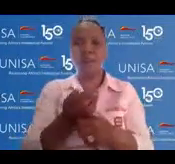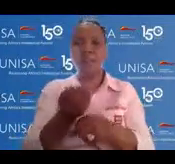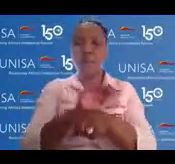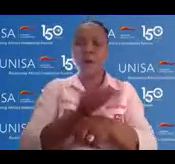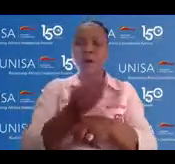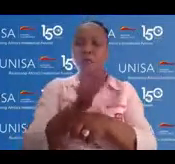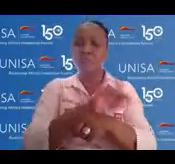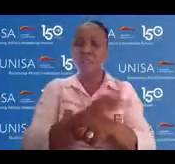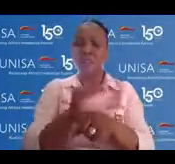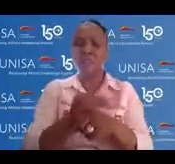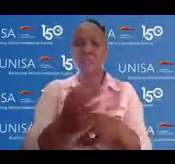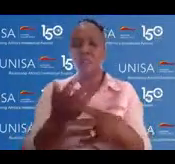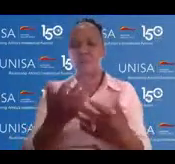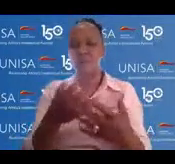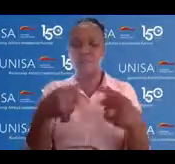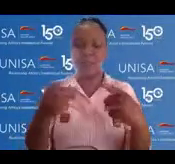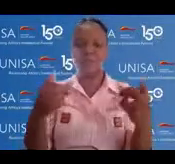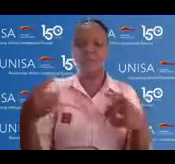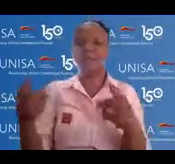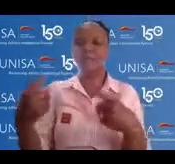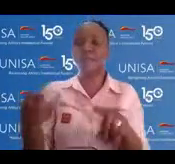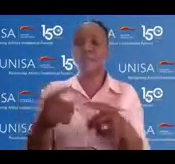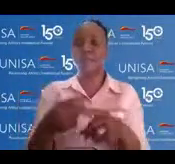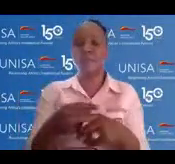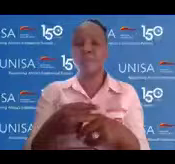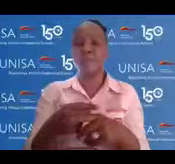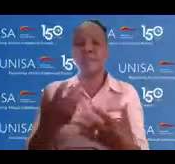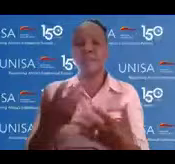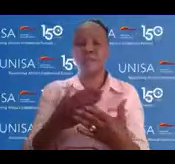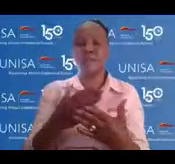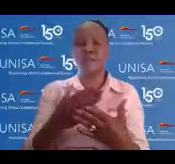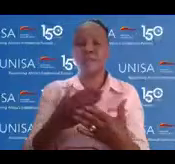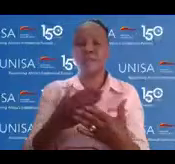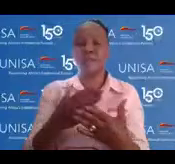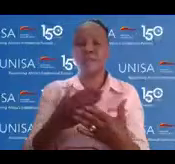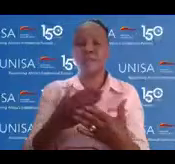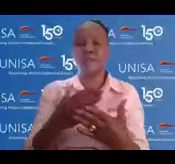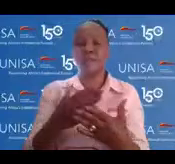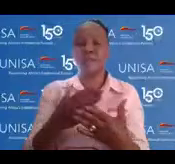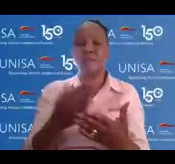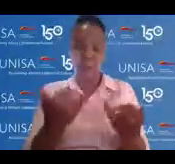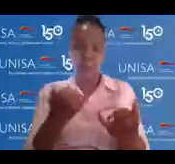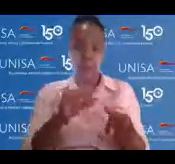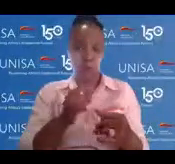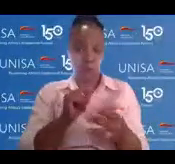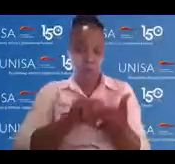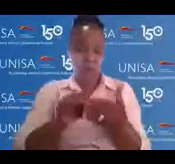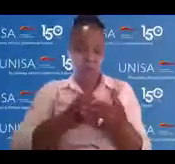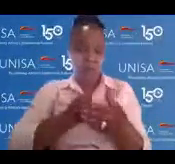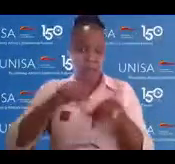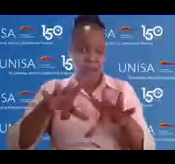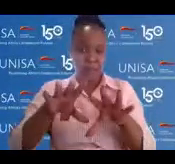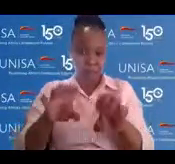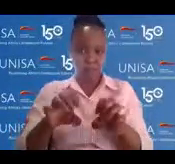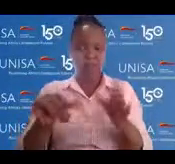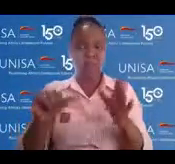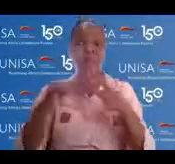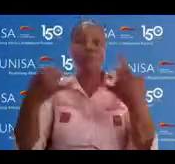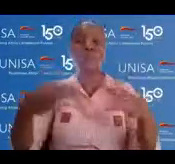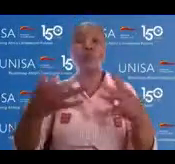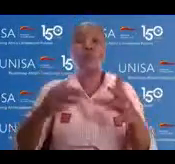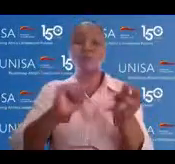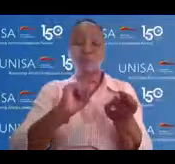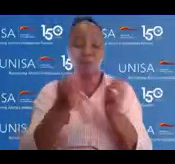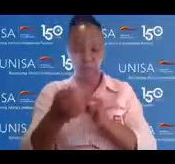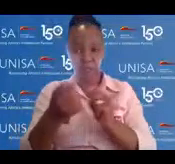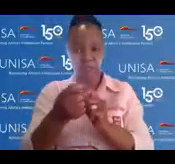myself, because maybe I love UNISA at that point. But because now I'm supposed to write examination, it's very important for me to be